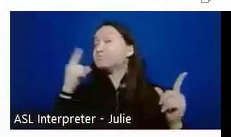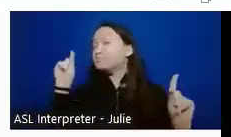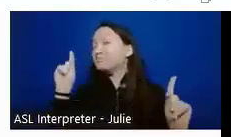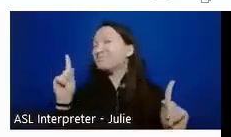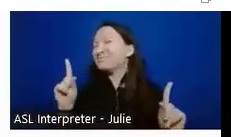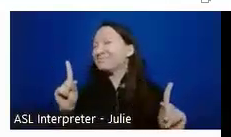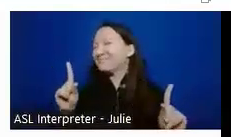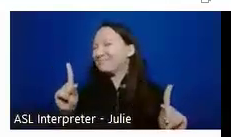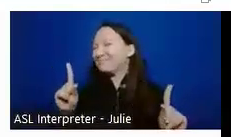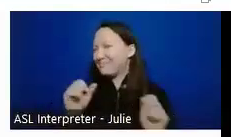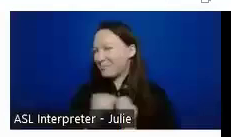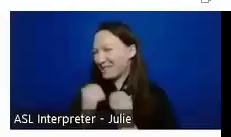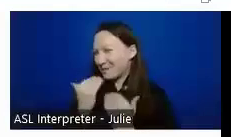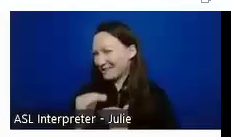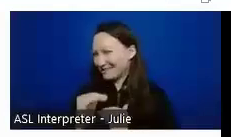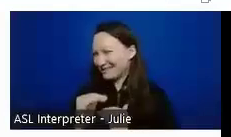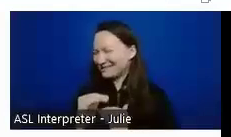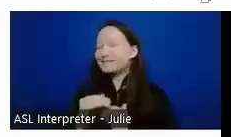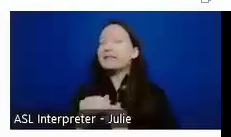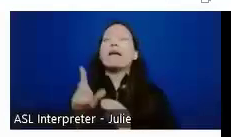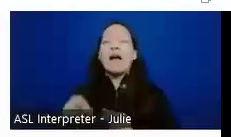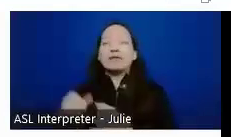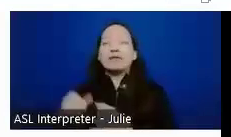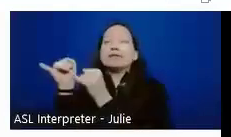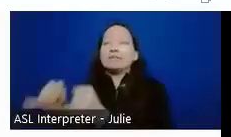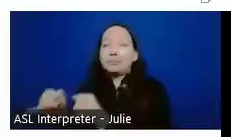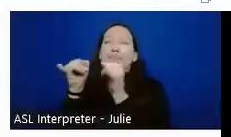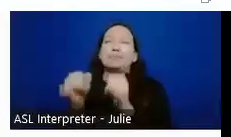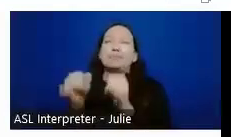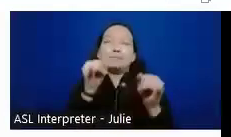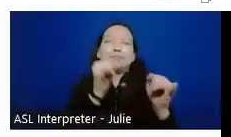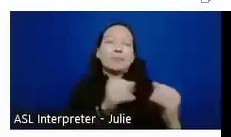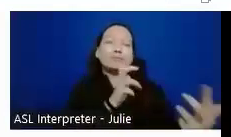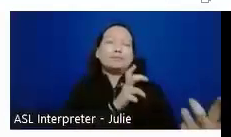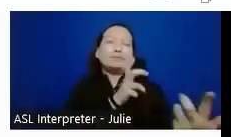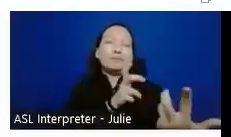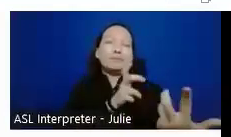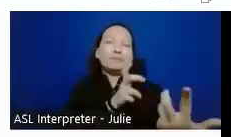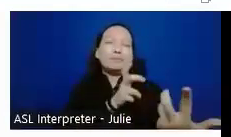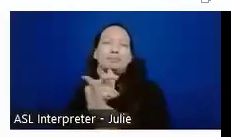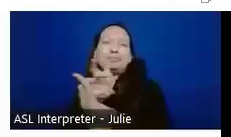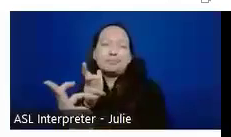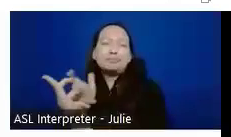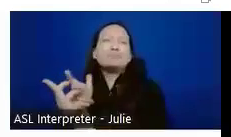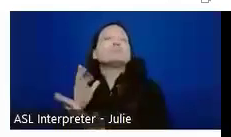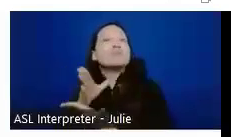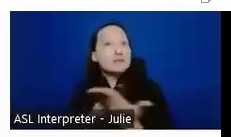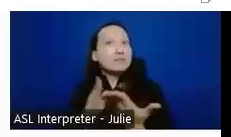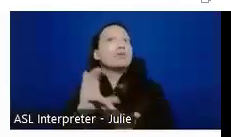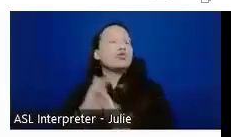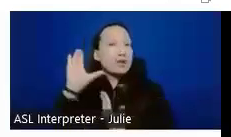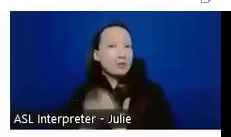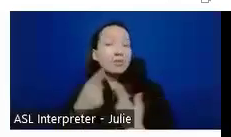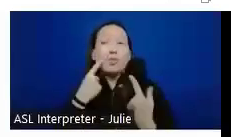Maybe to a point. You got to individualize at some point, but there may be curriculums that will work in some such